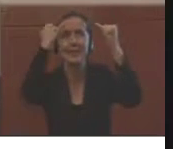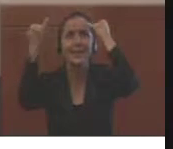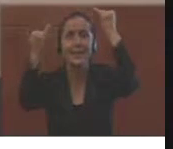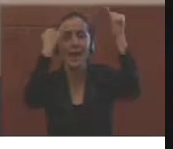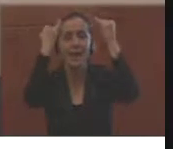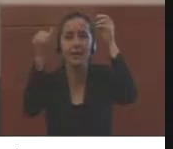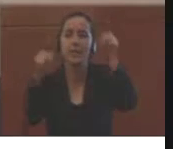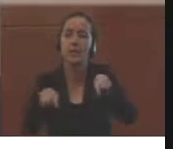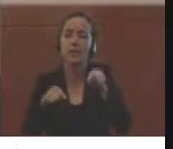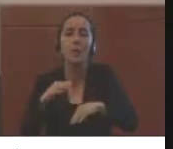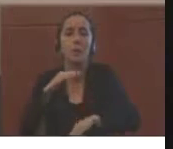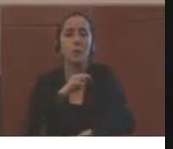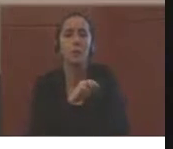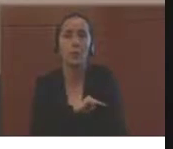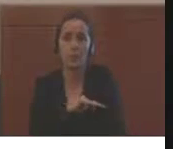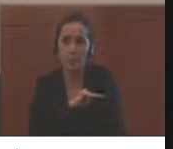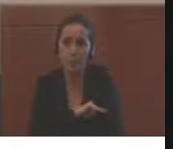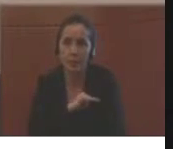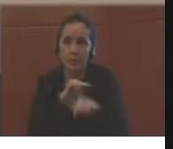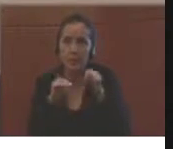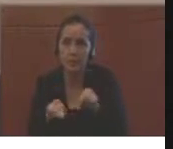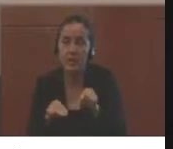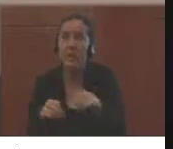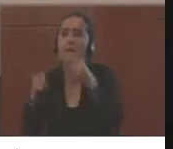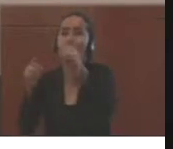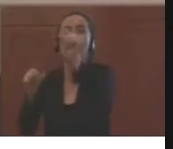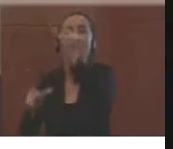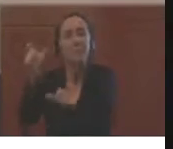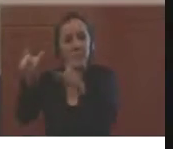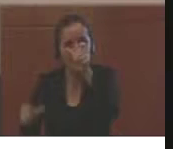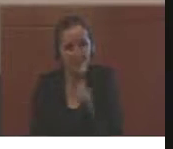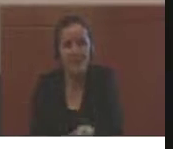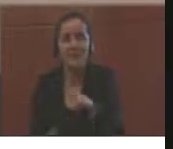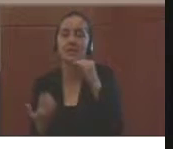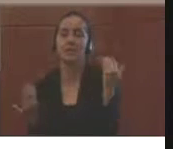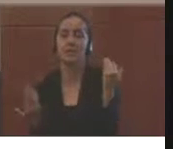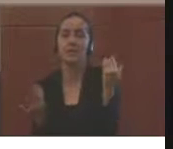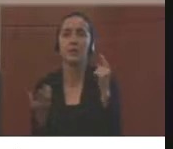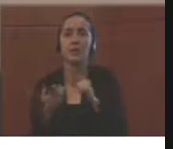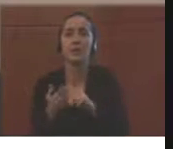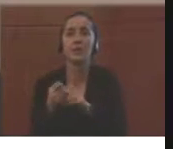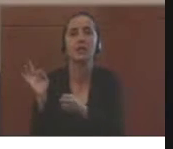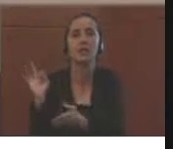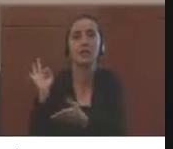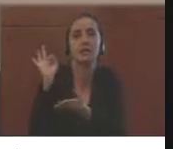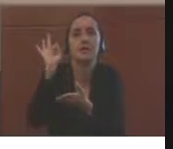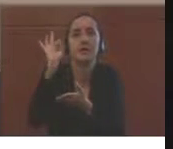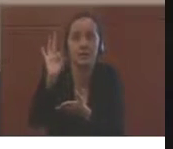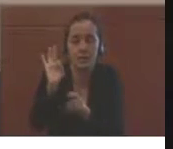topic, local governments, members of the civil society,